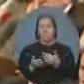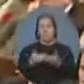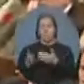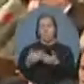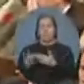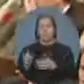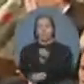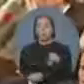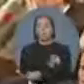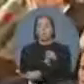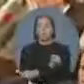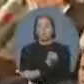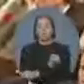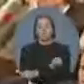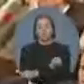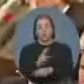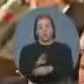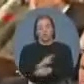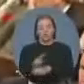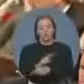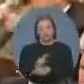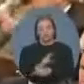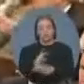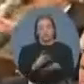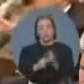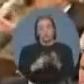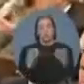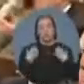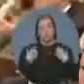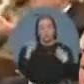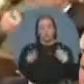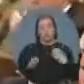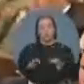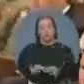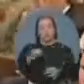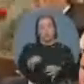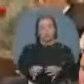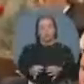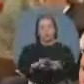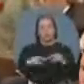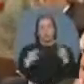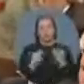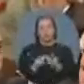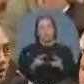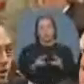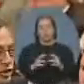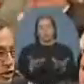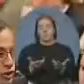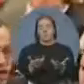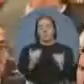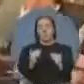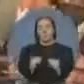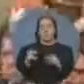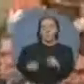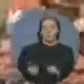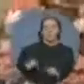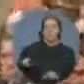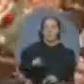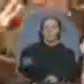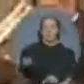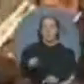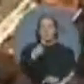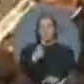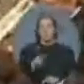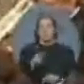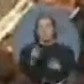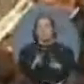put in abeyance. What troubles me, Mr. Speaker, is this is the same band of individuals who said that we don't need any more research. Now they're